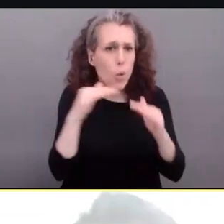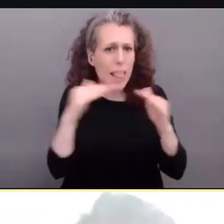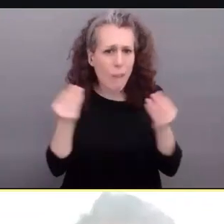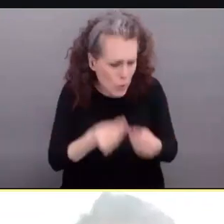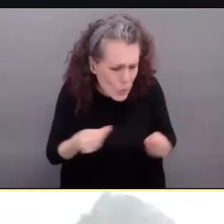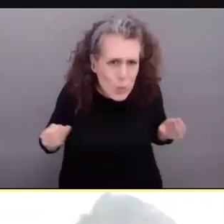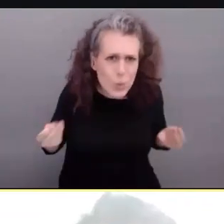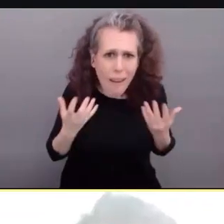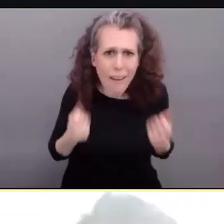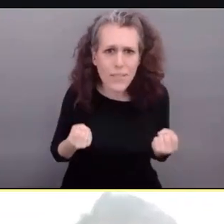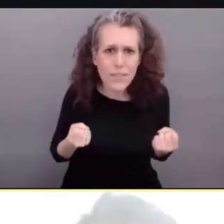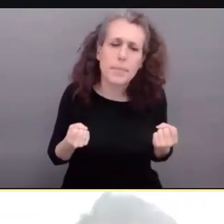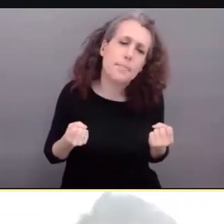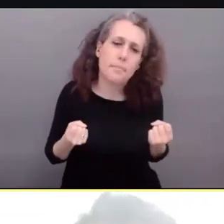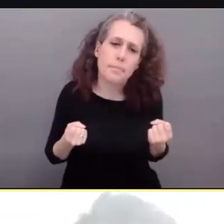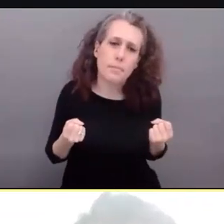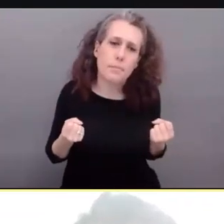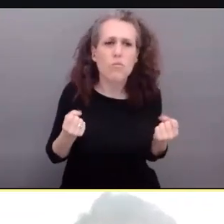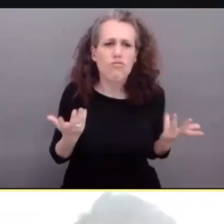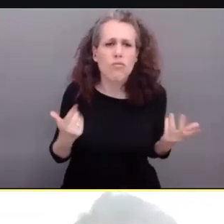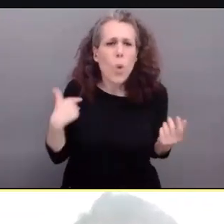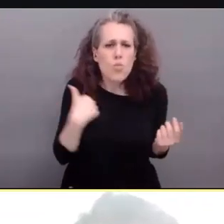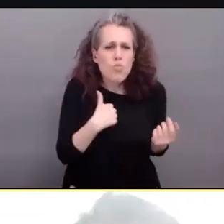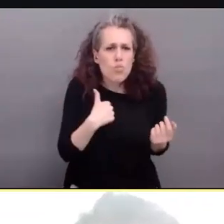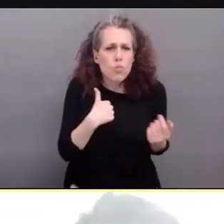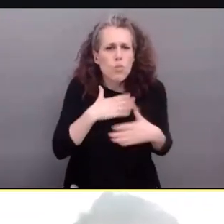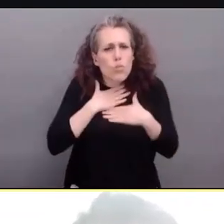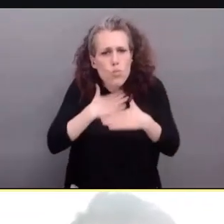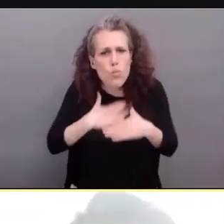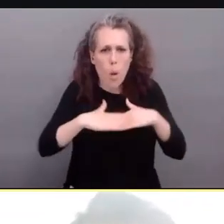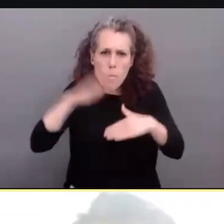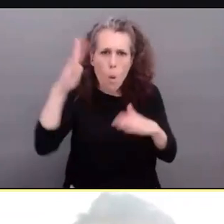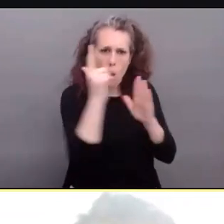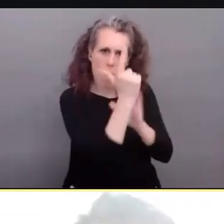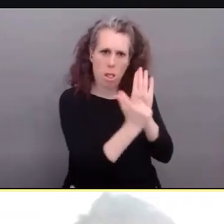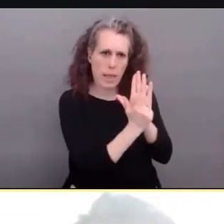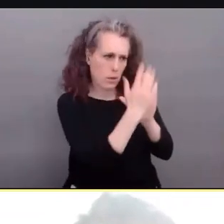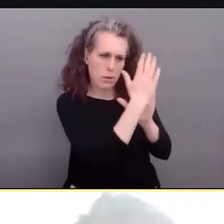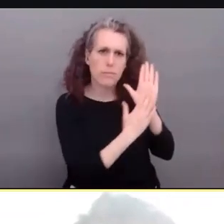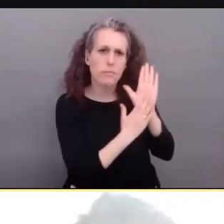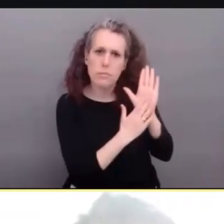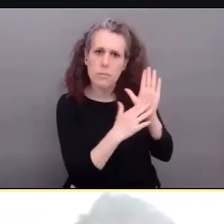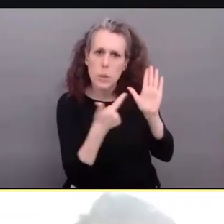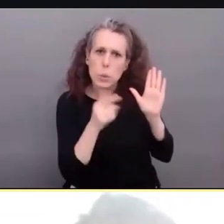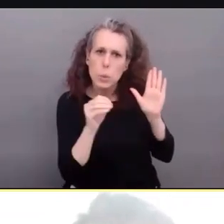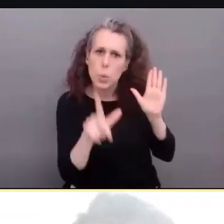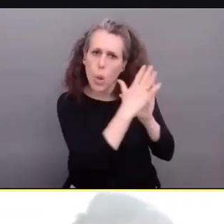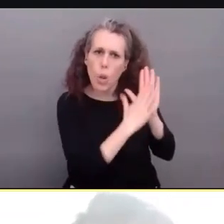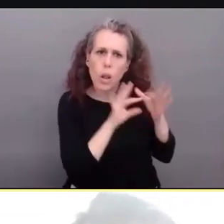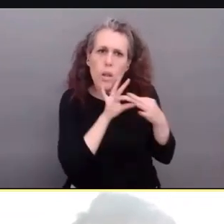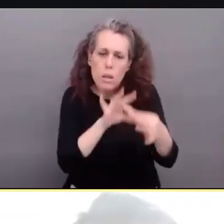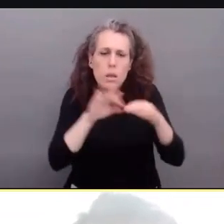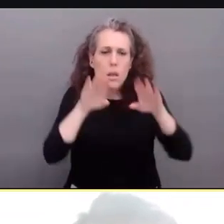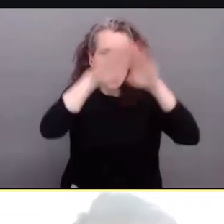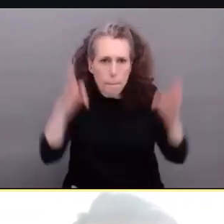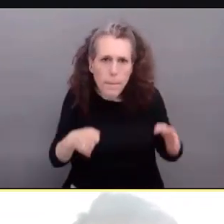We would, of course, prefer like more legislative instruments. on built environment accessibility,